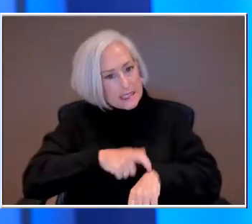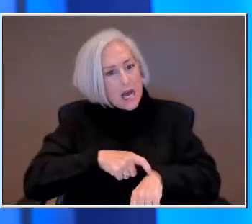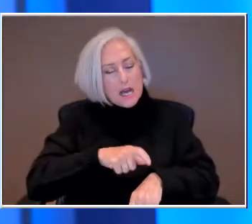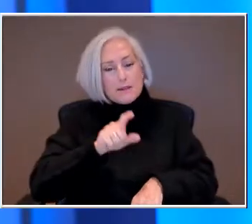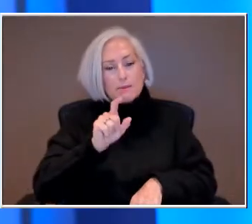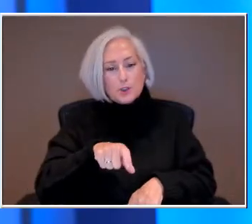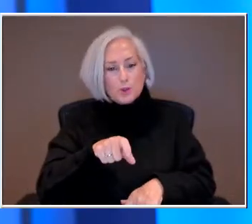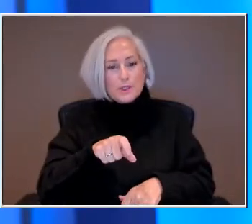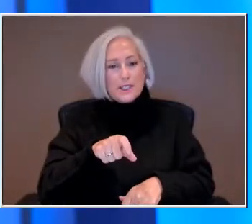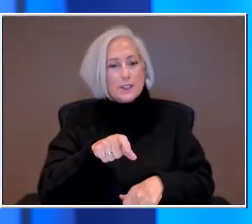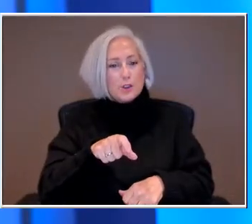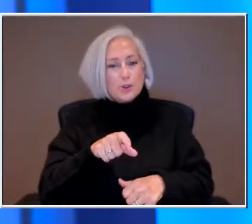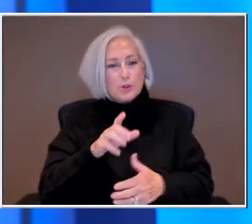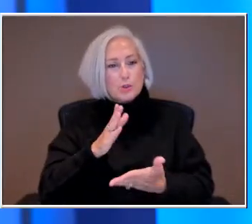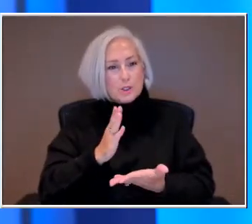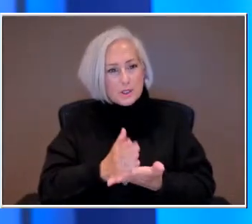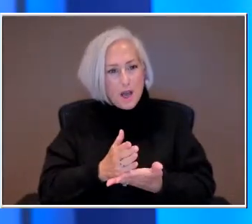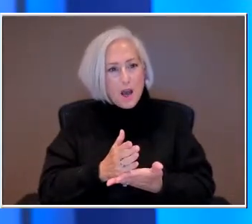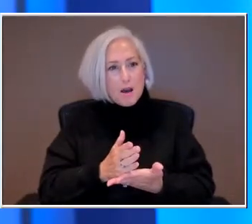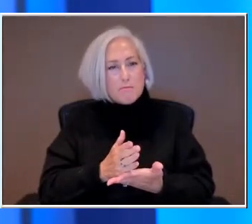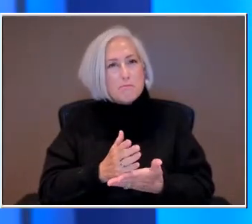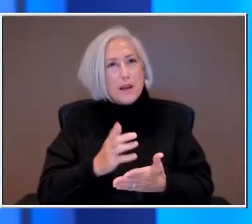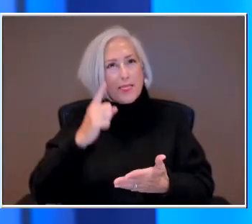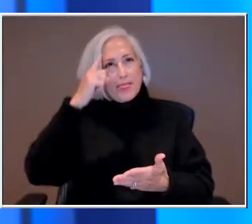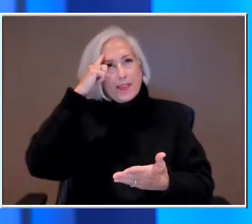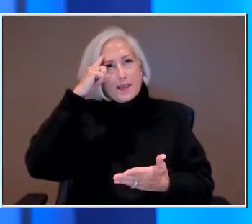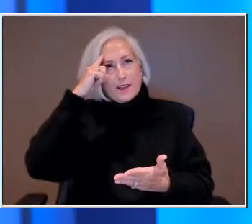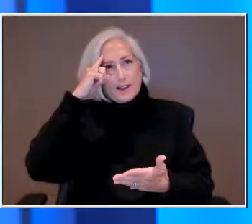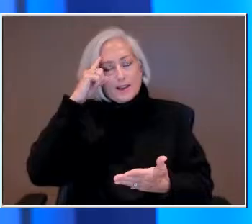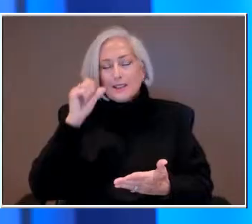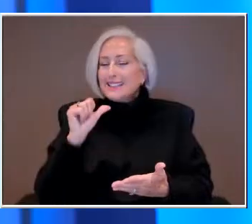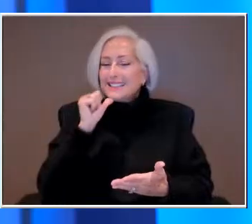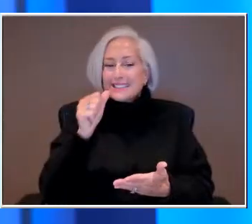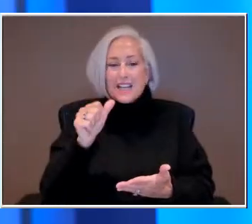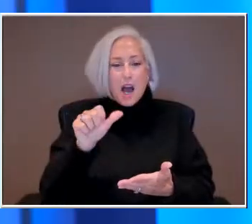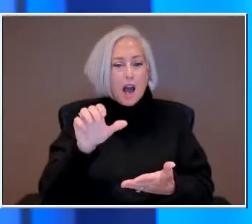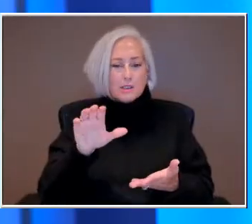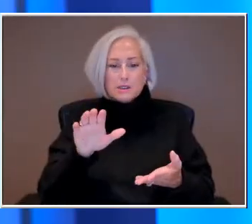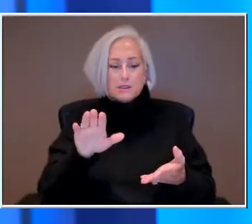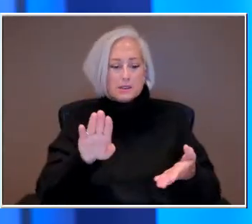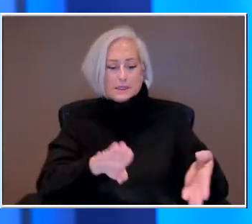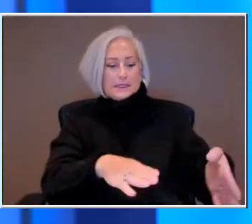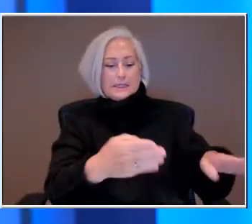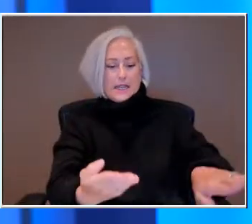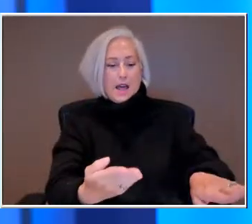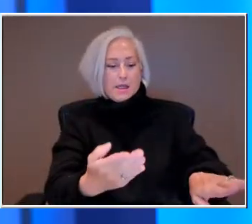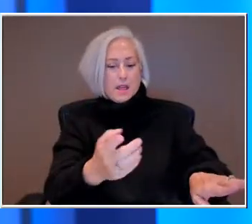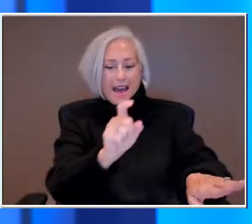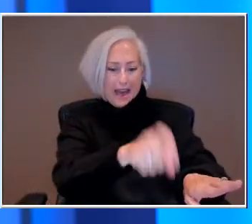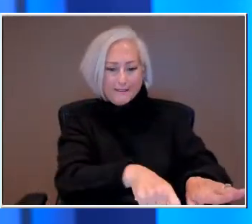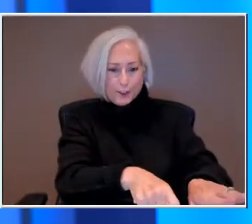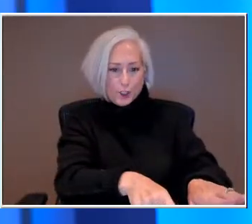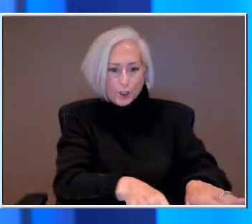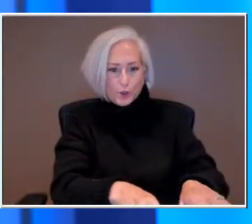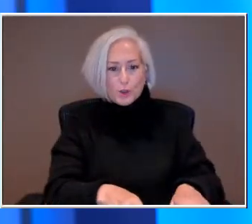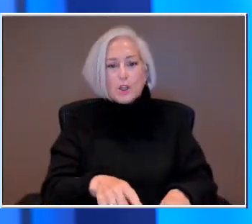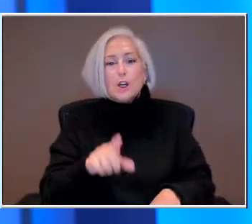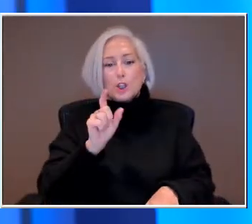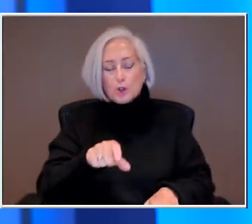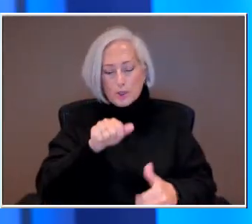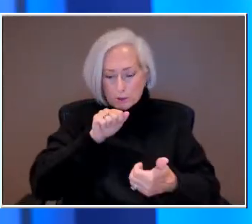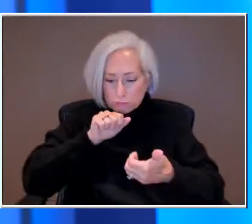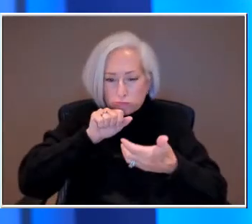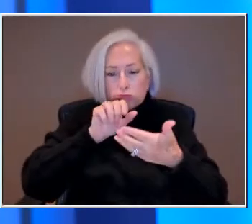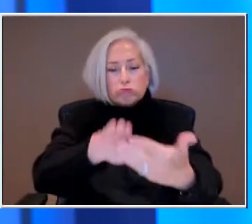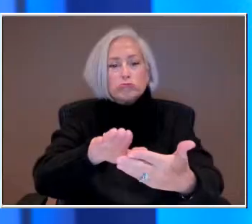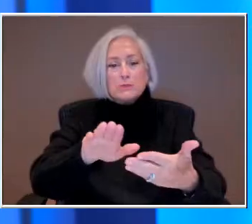It's really not a death sentence, it's an opportunity. So you just stop. You look death in the face and you approach